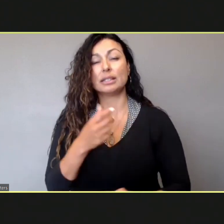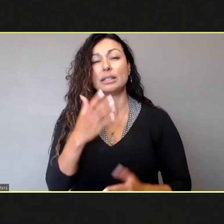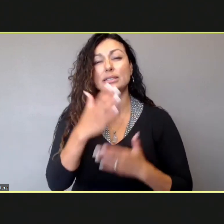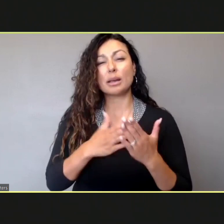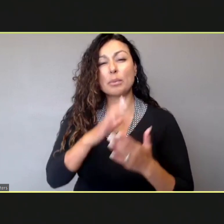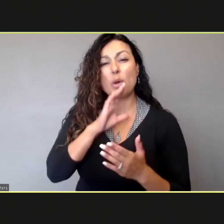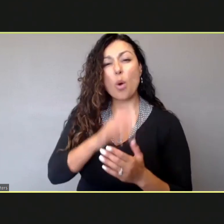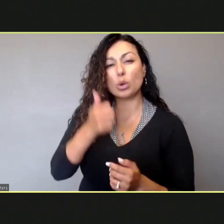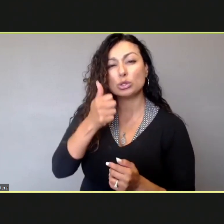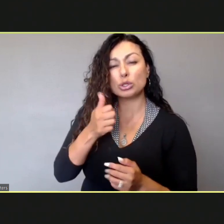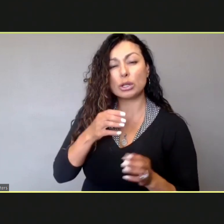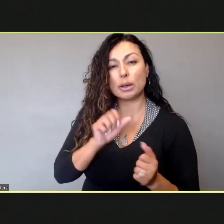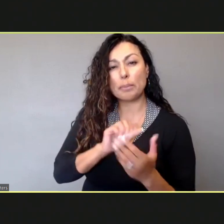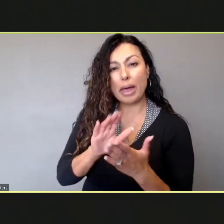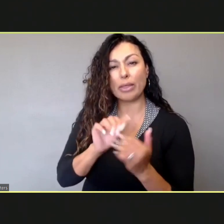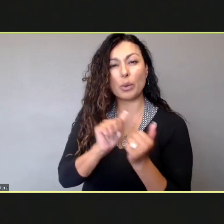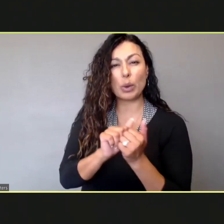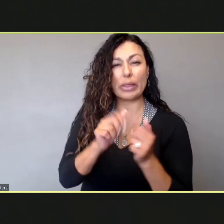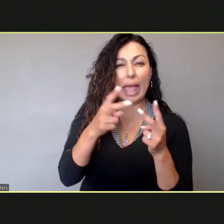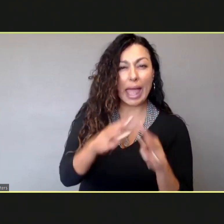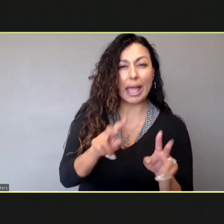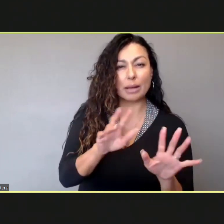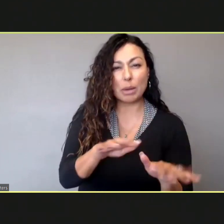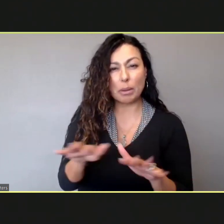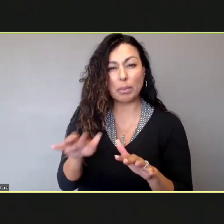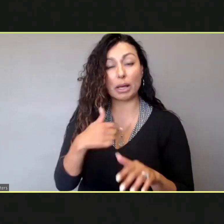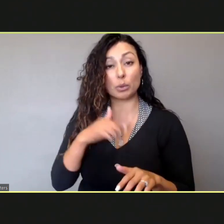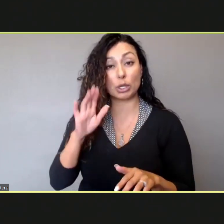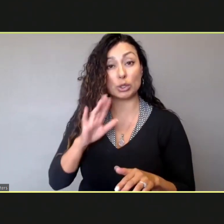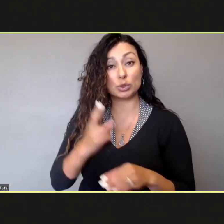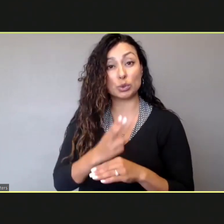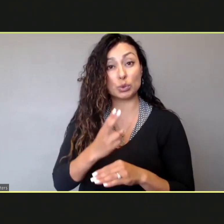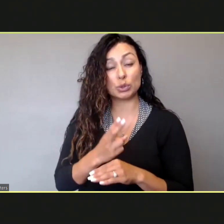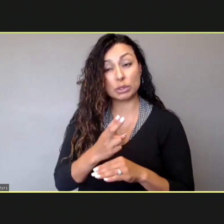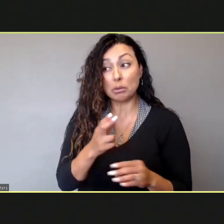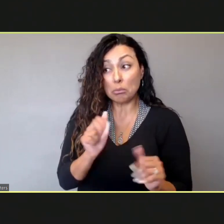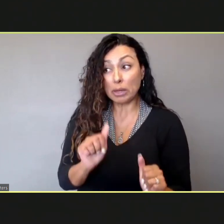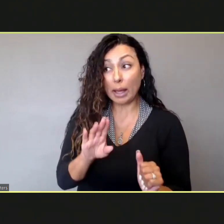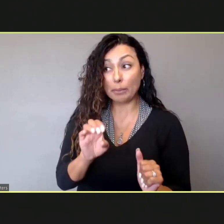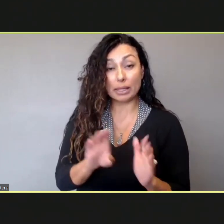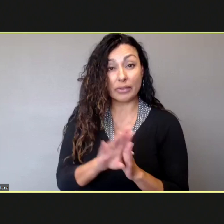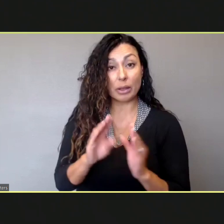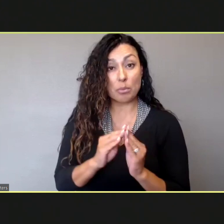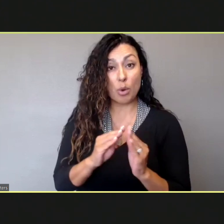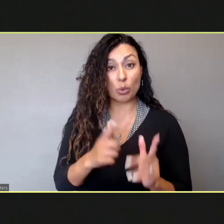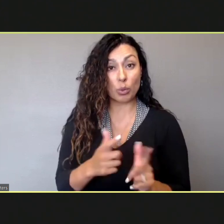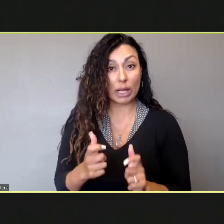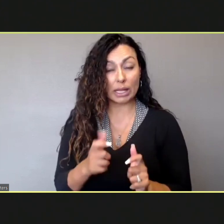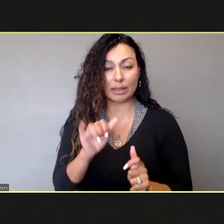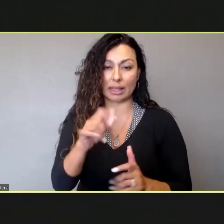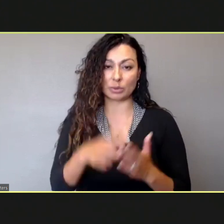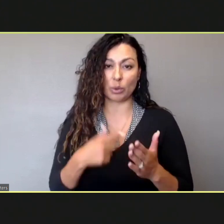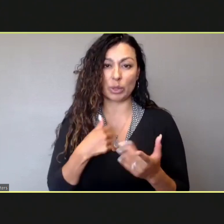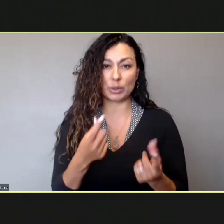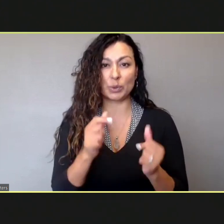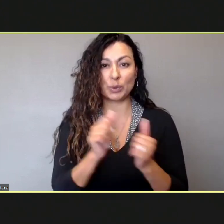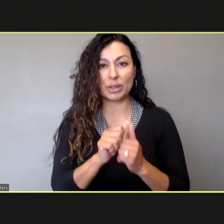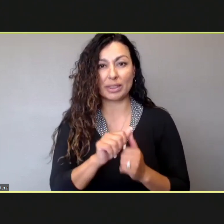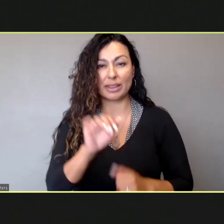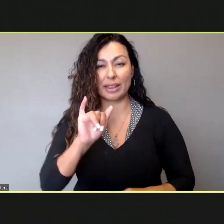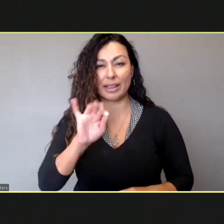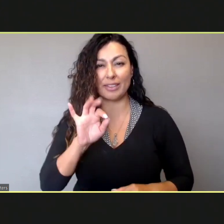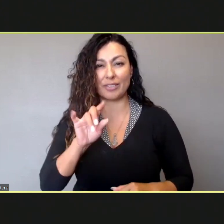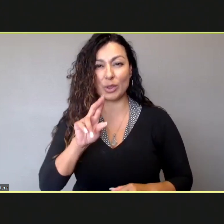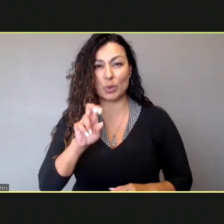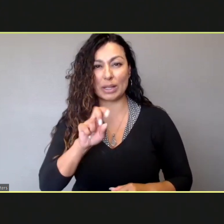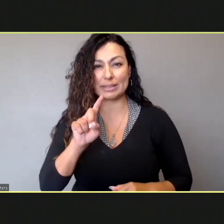methods with eggs and all those things we used to use, they can be developed more quickly, and which is what we do with influenza. So